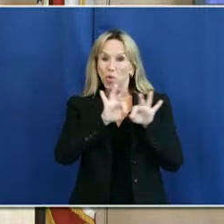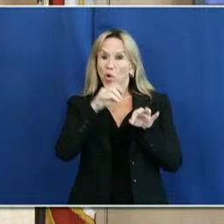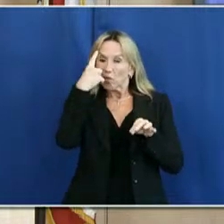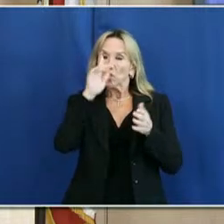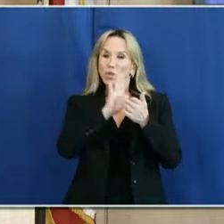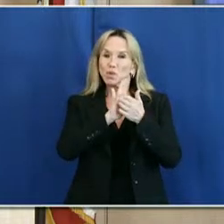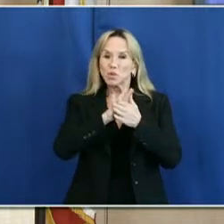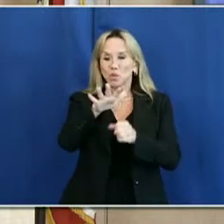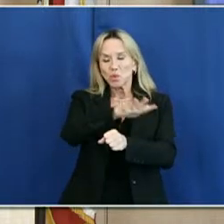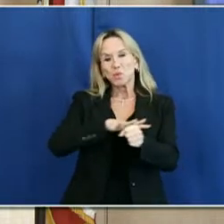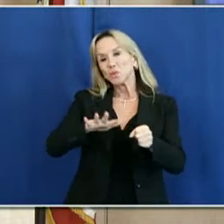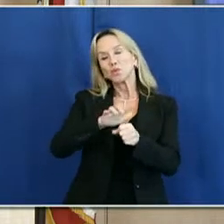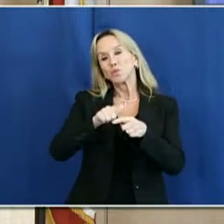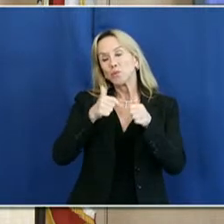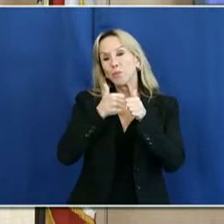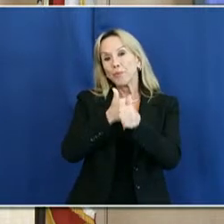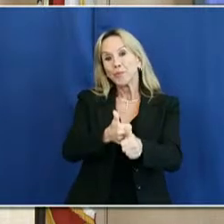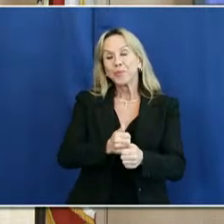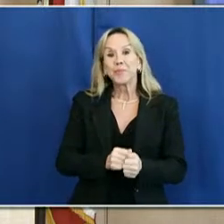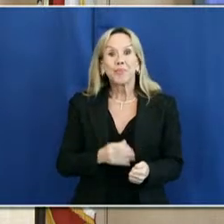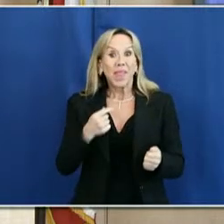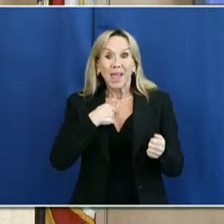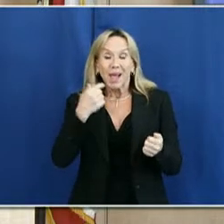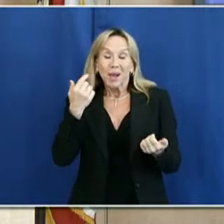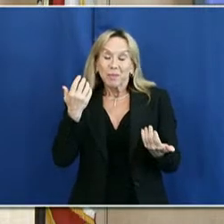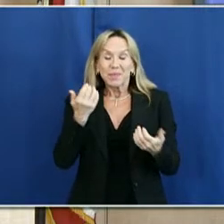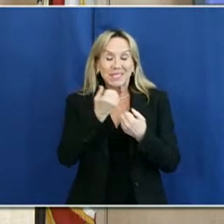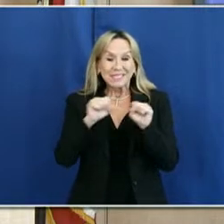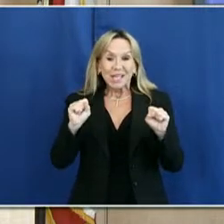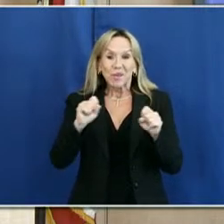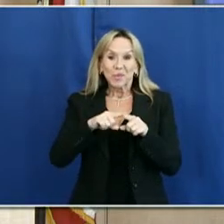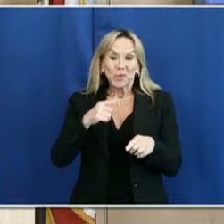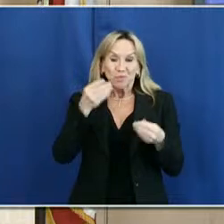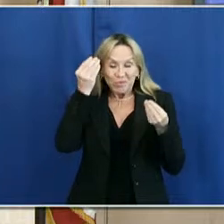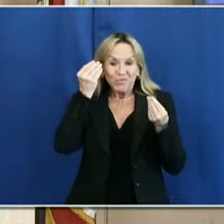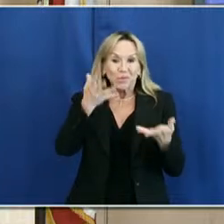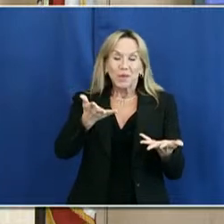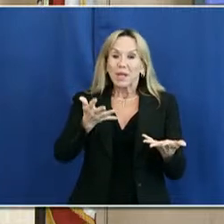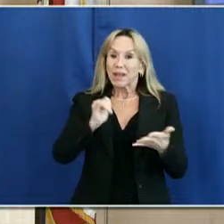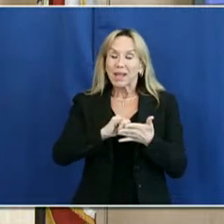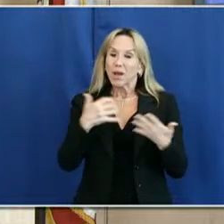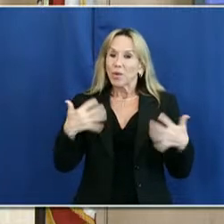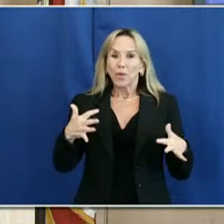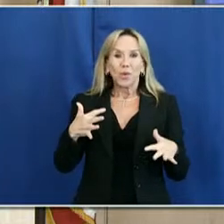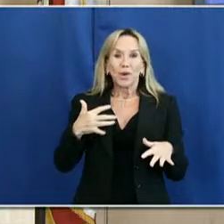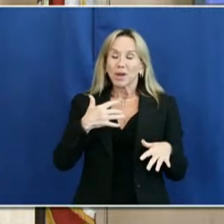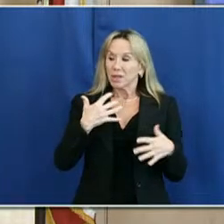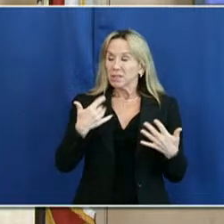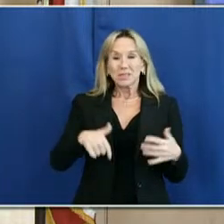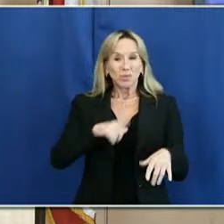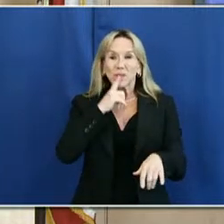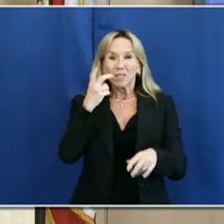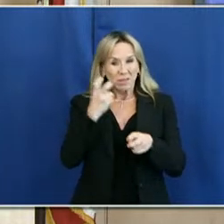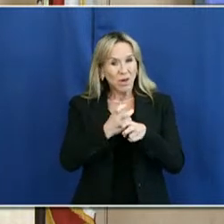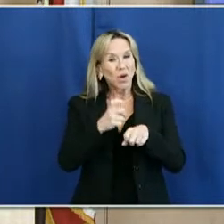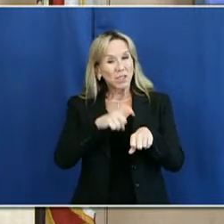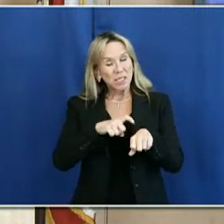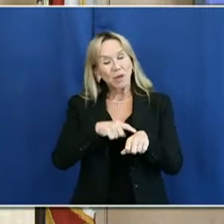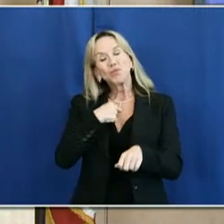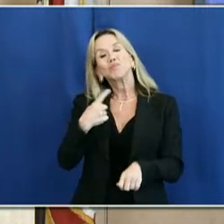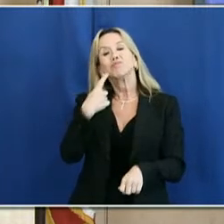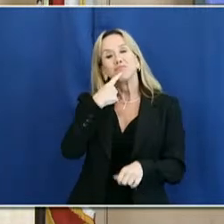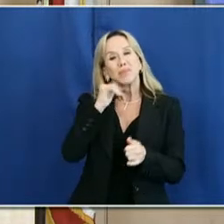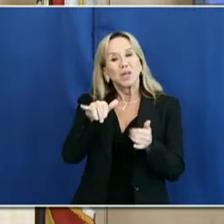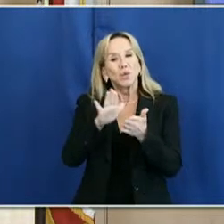schools. I think it's safe to say, and on behalf of all of our schools in the county, this has been an incredibly difficult time, and we miss our